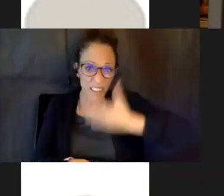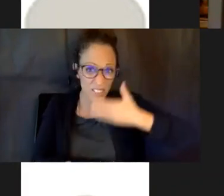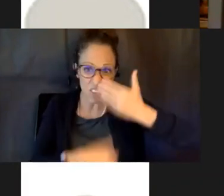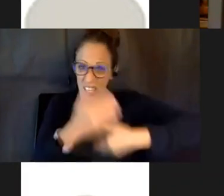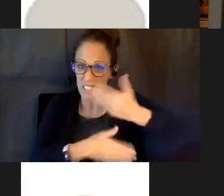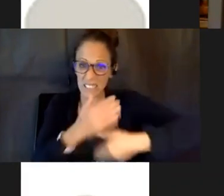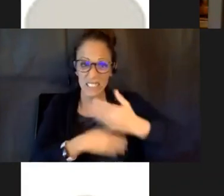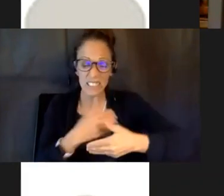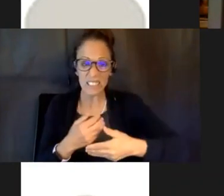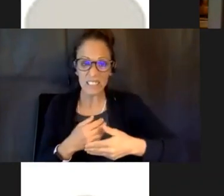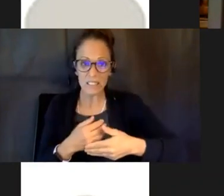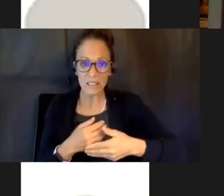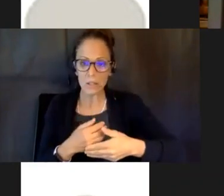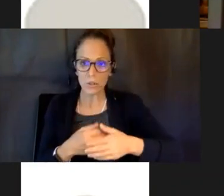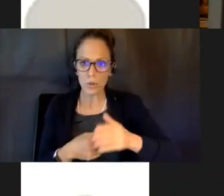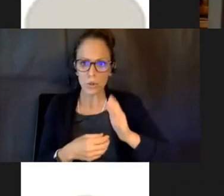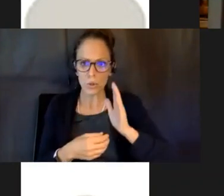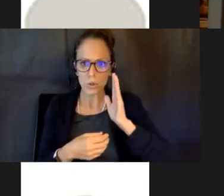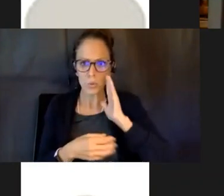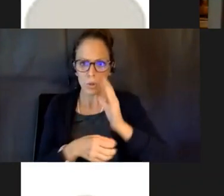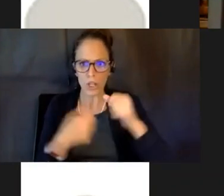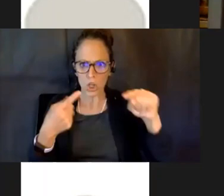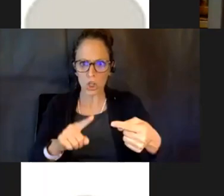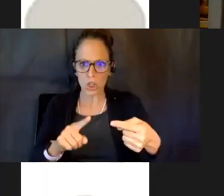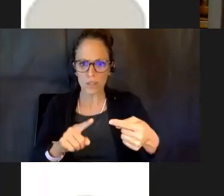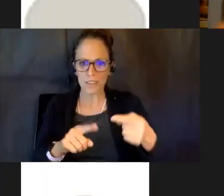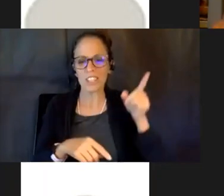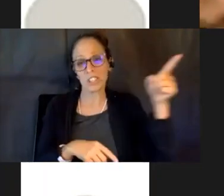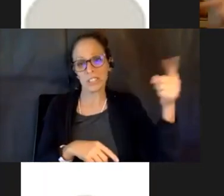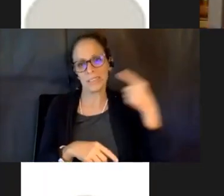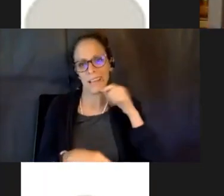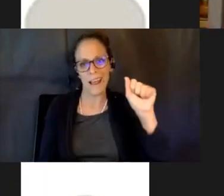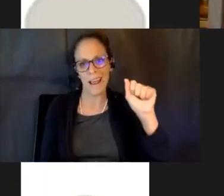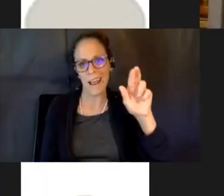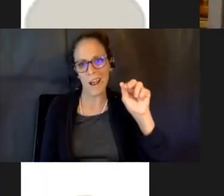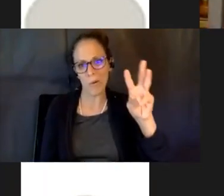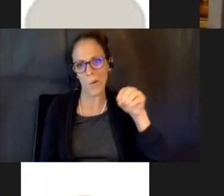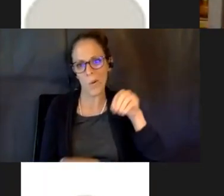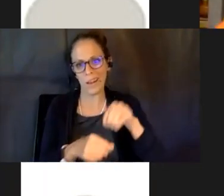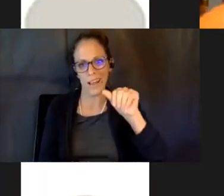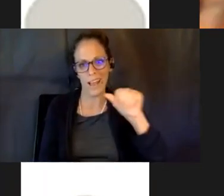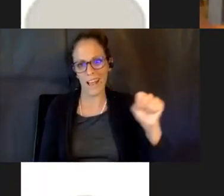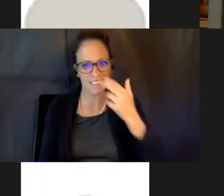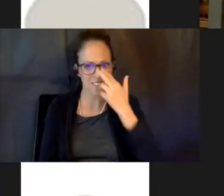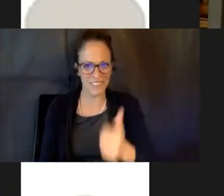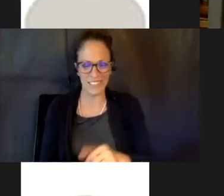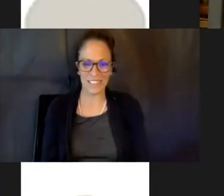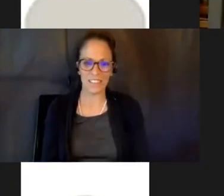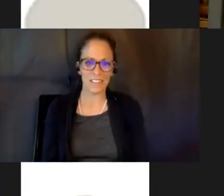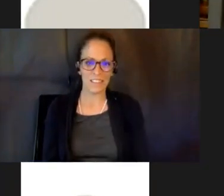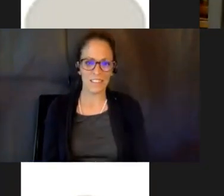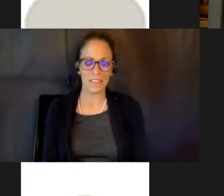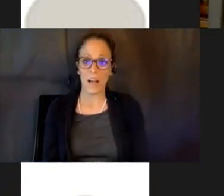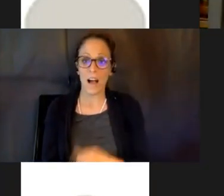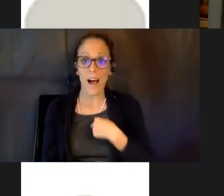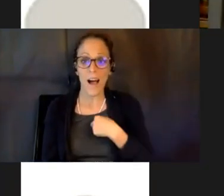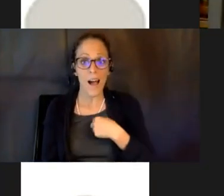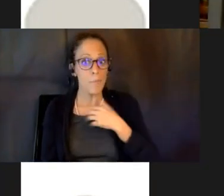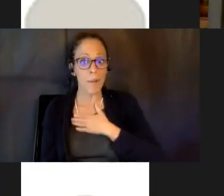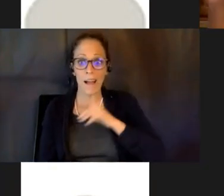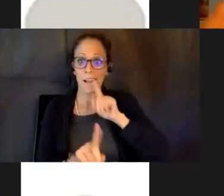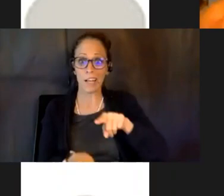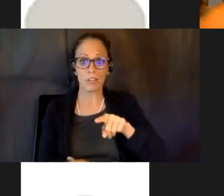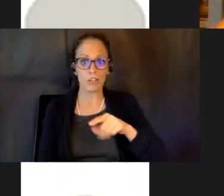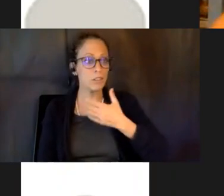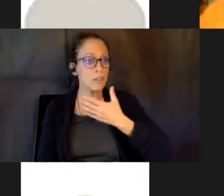are going to get arrows in your ass. And here's what I got to say to that. Just wear better padding